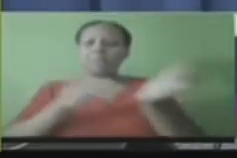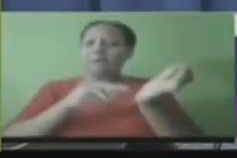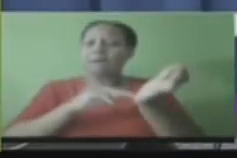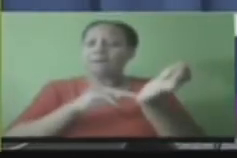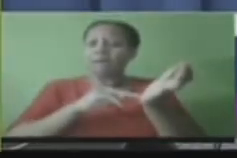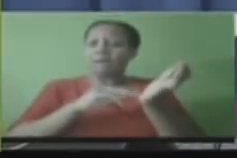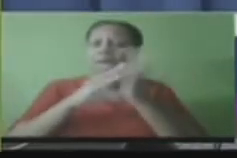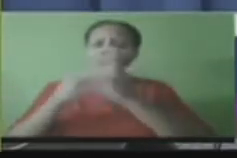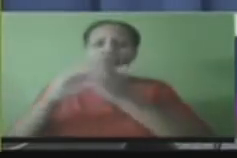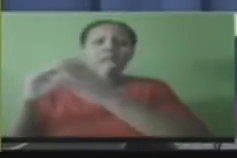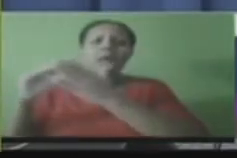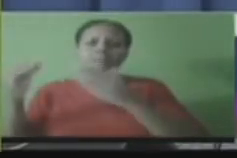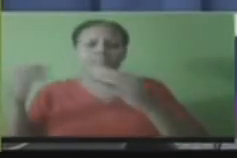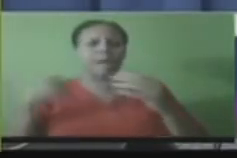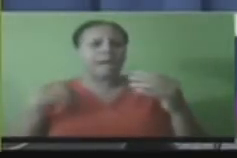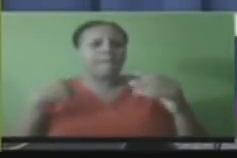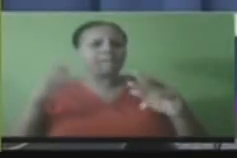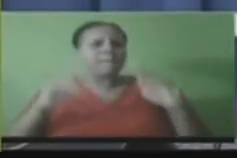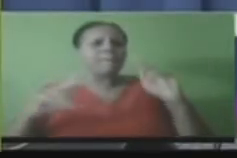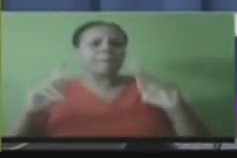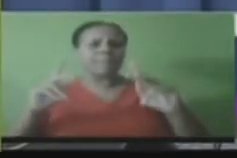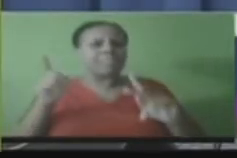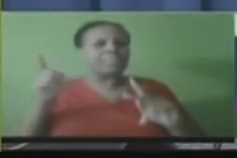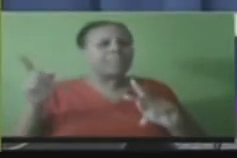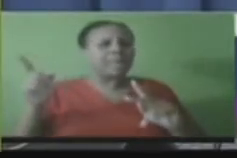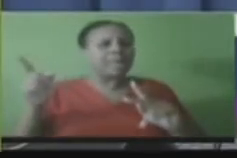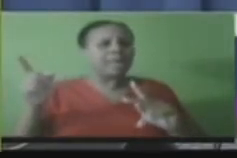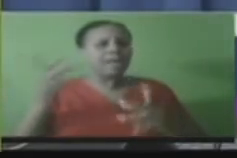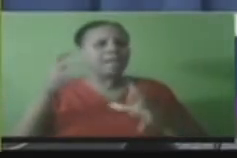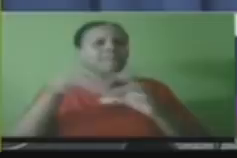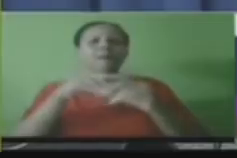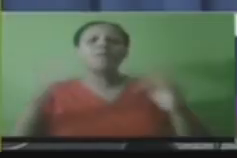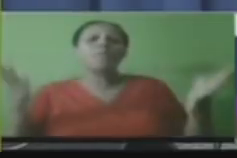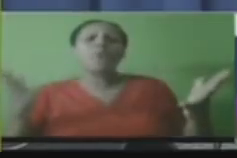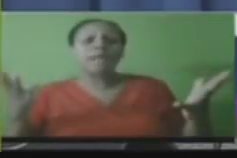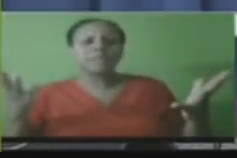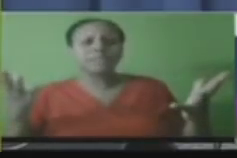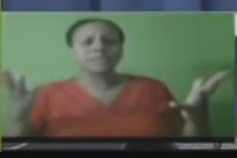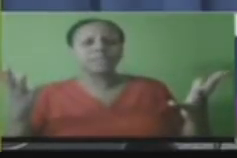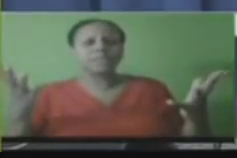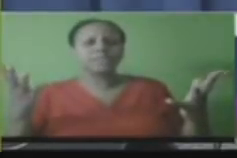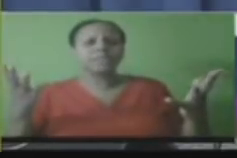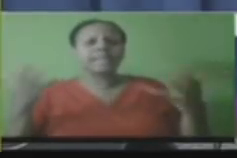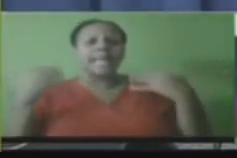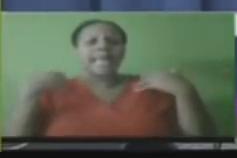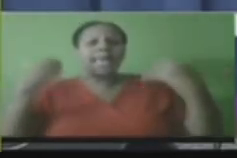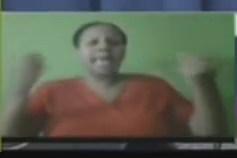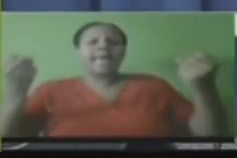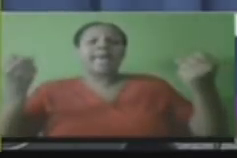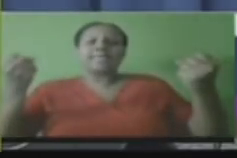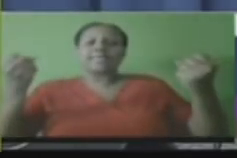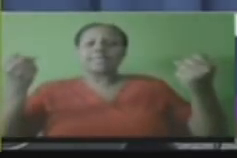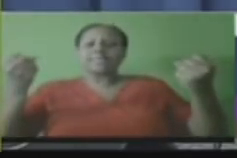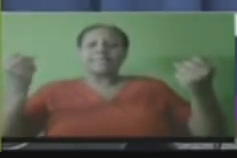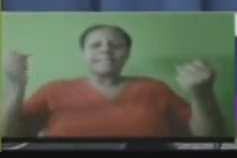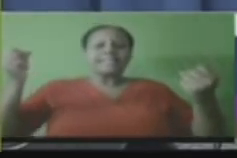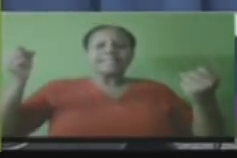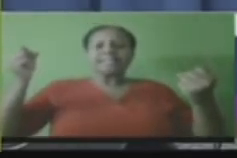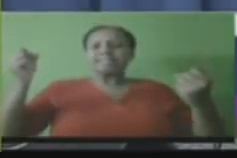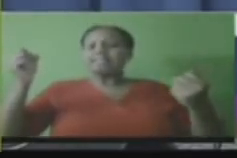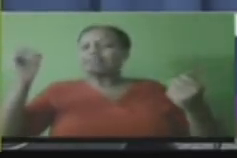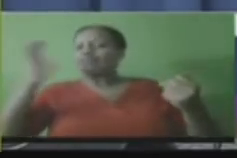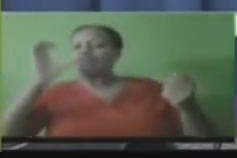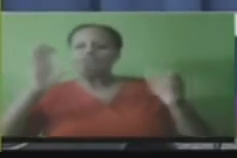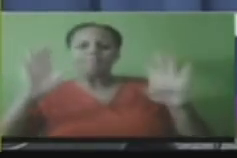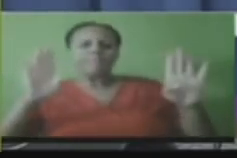what the doctors tell me is health-seeking behavior. They will seek out the vaccine. And that is what you will get